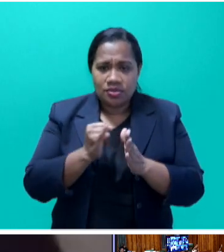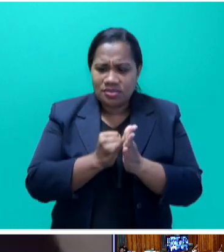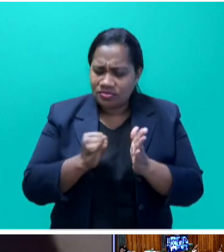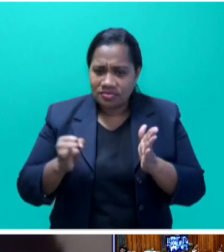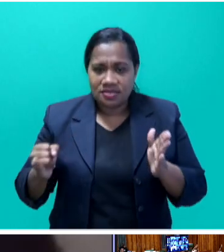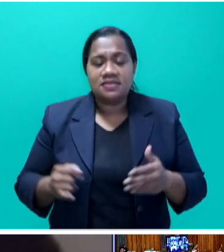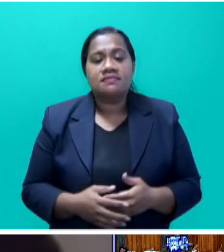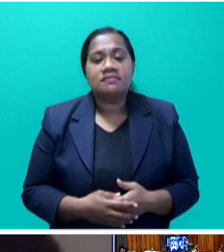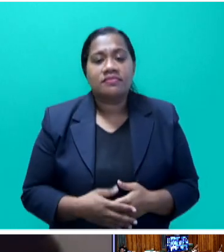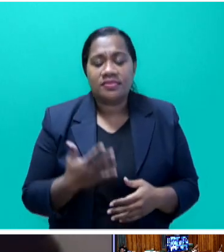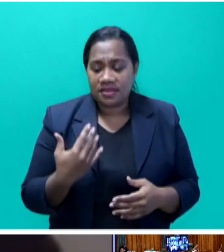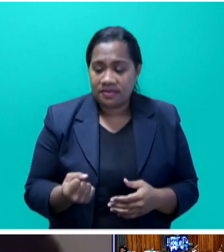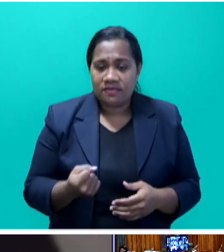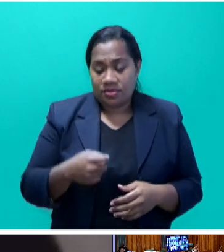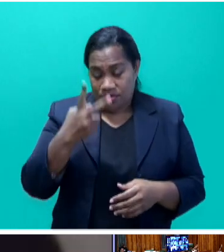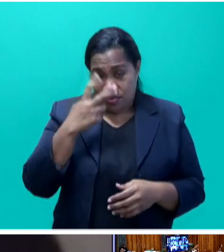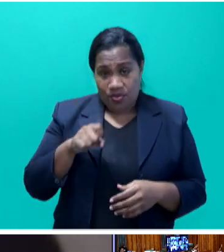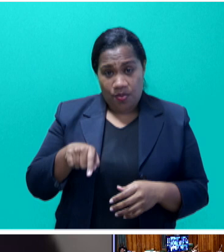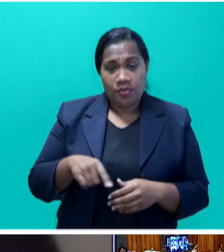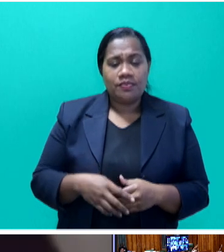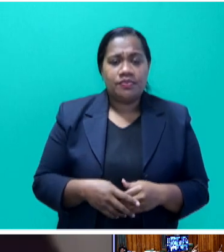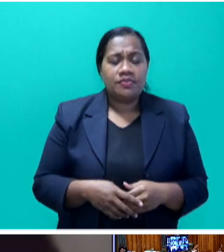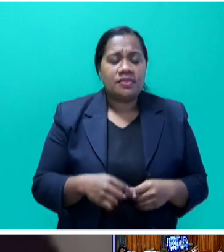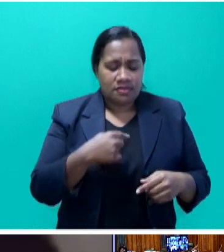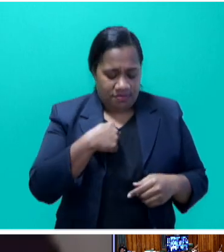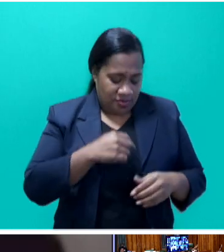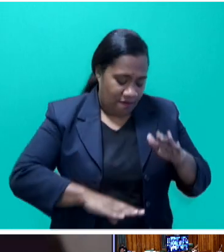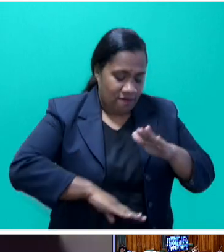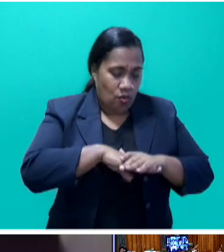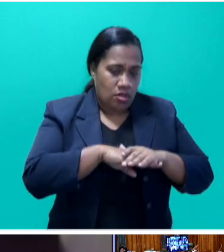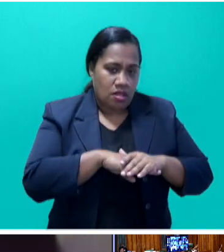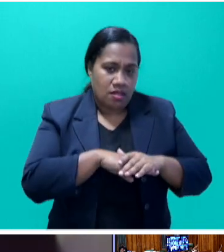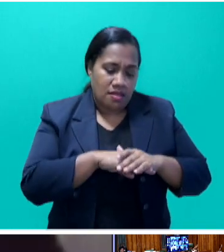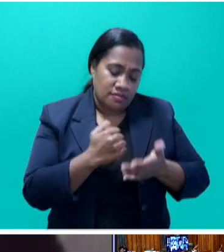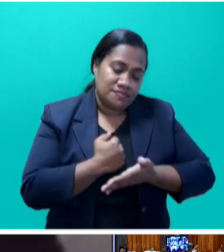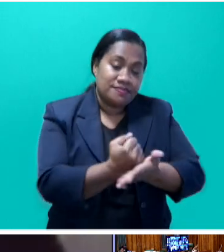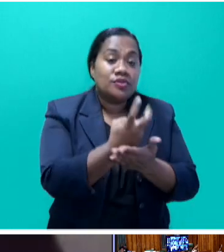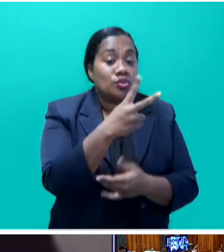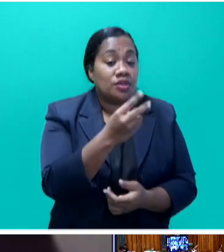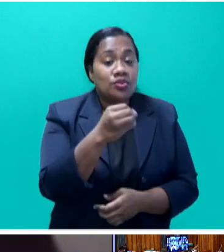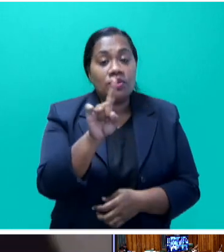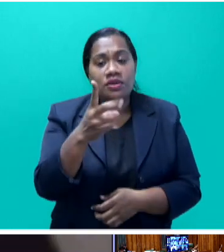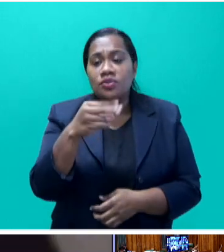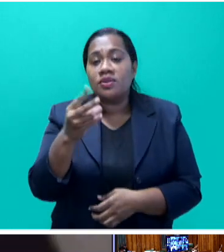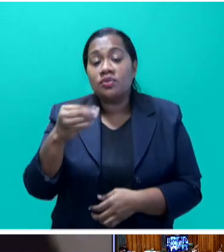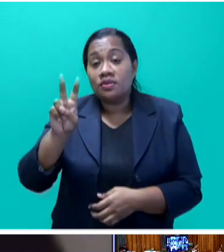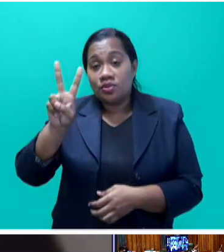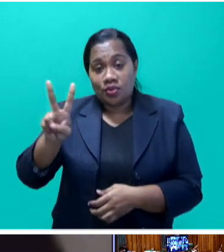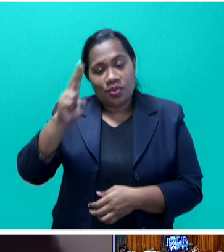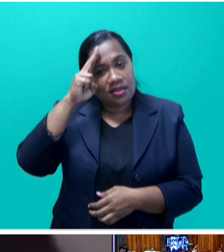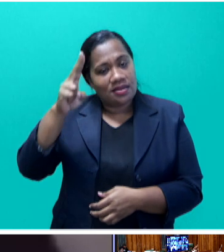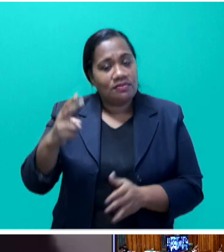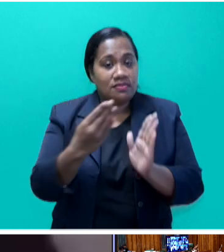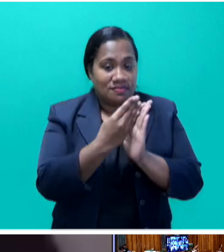this whole adversity, sir. I wholeheartedly support the 2021-22 national budget and look